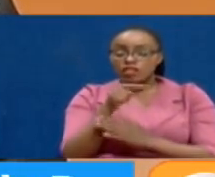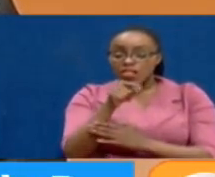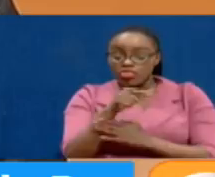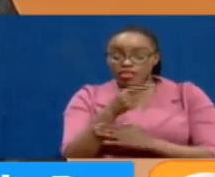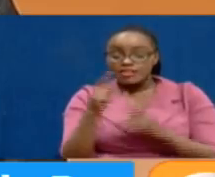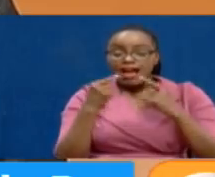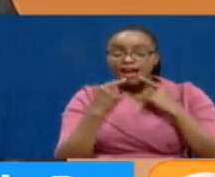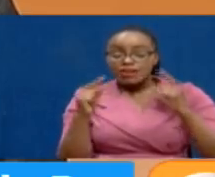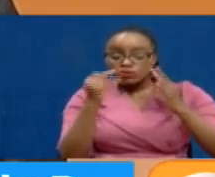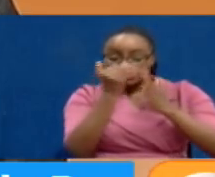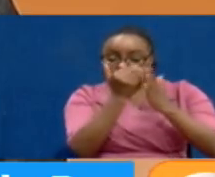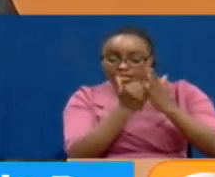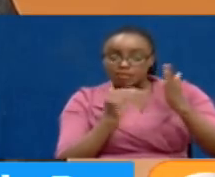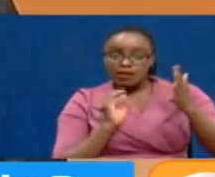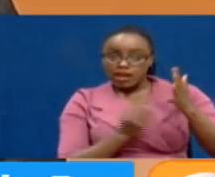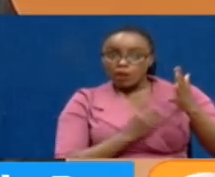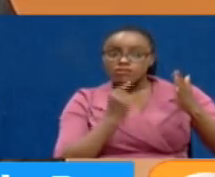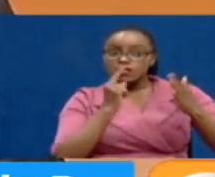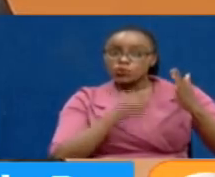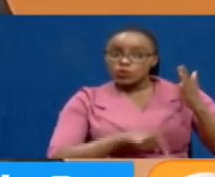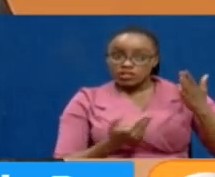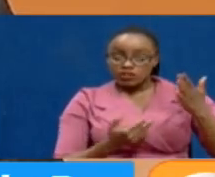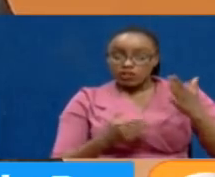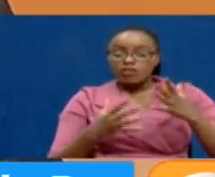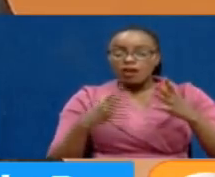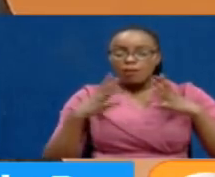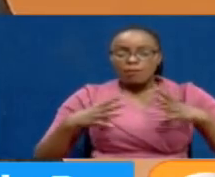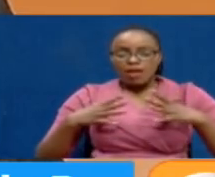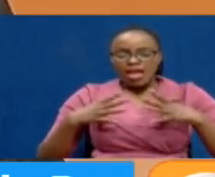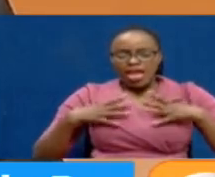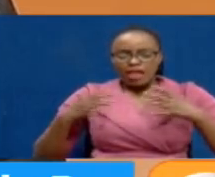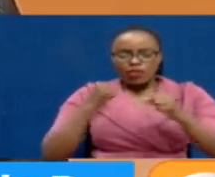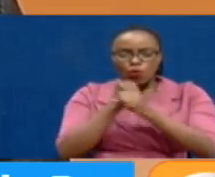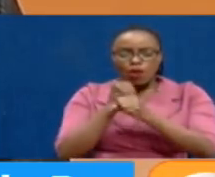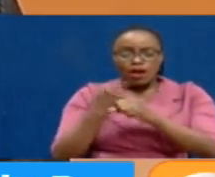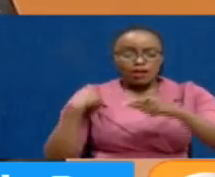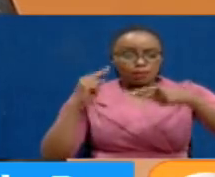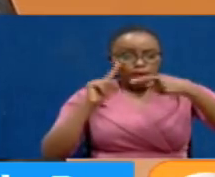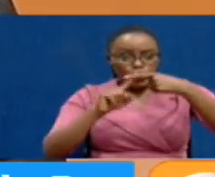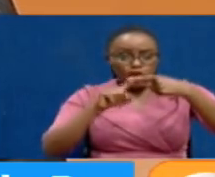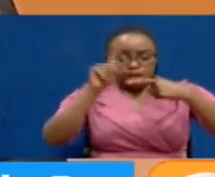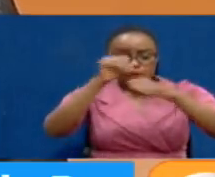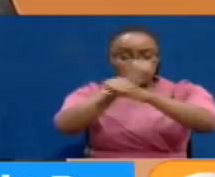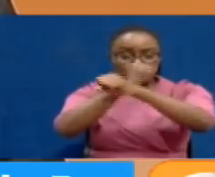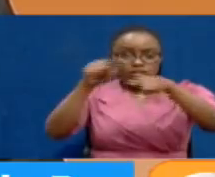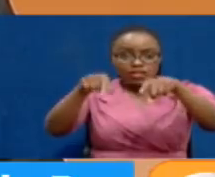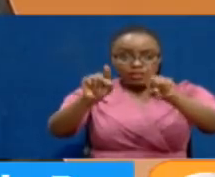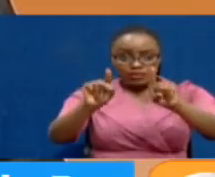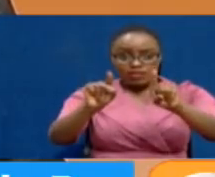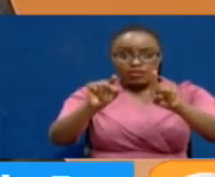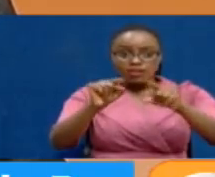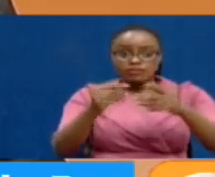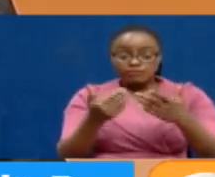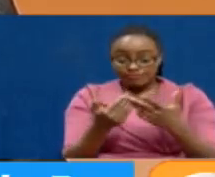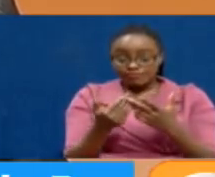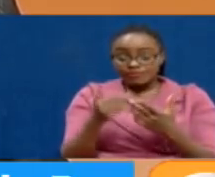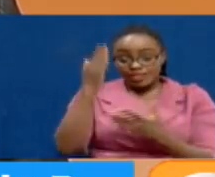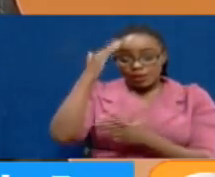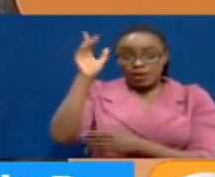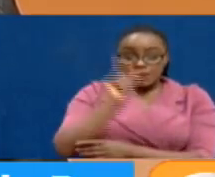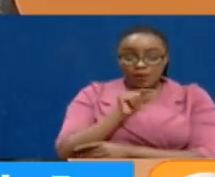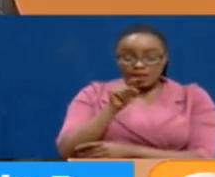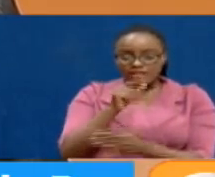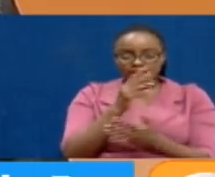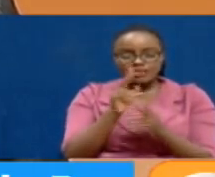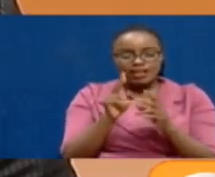statement, we were very clear that health workers must, number one, protect themselves. And I know that this